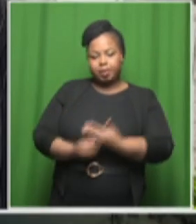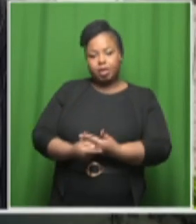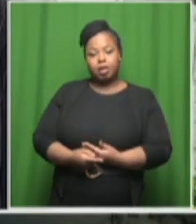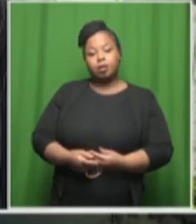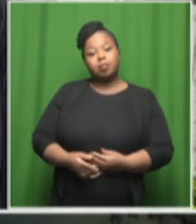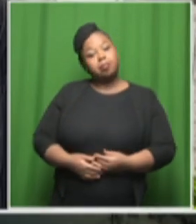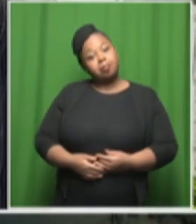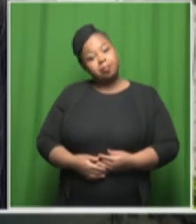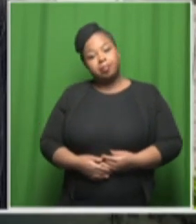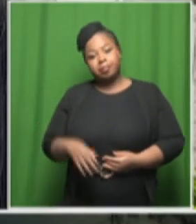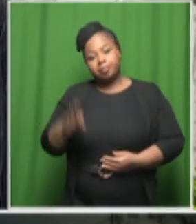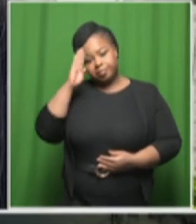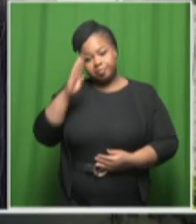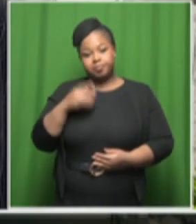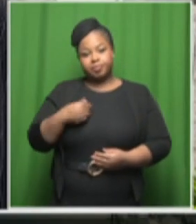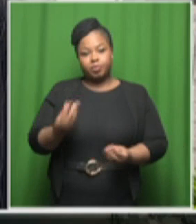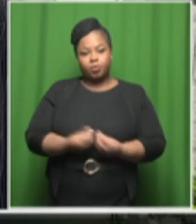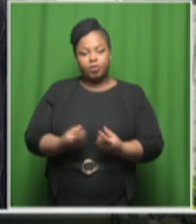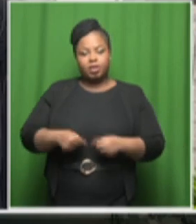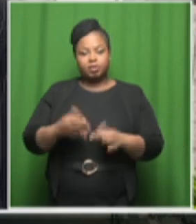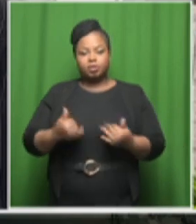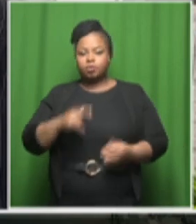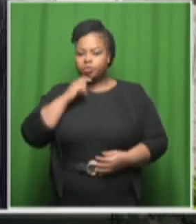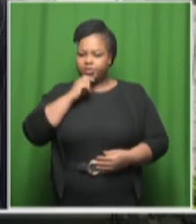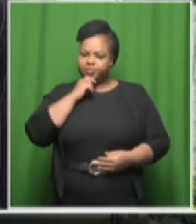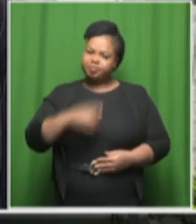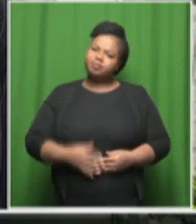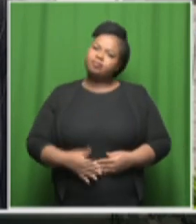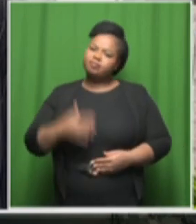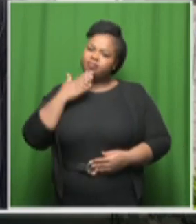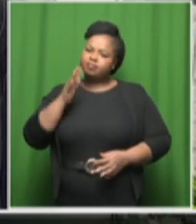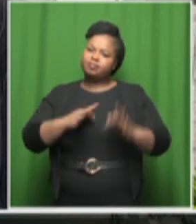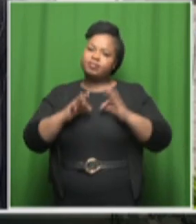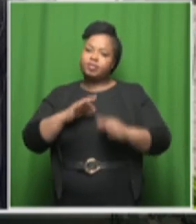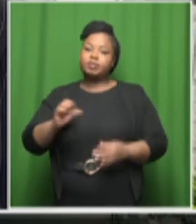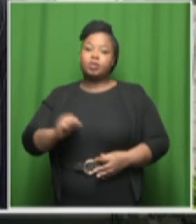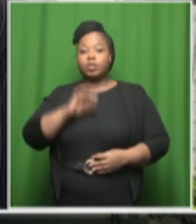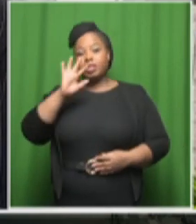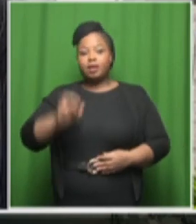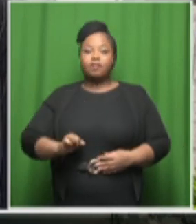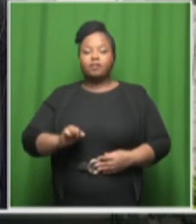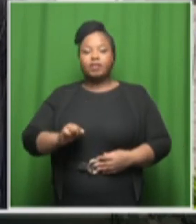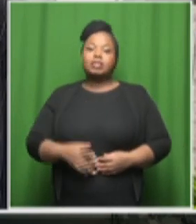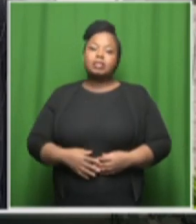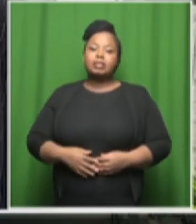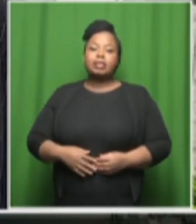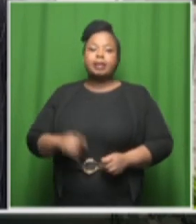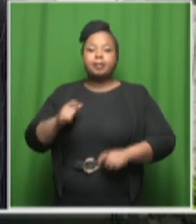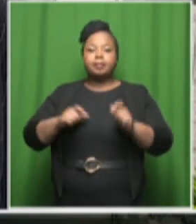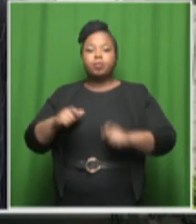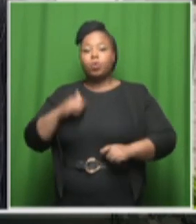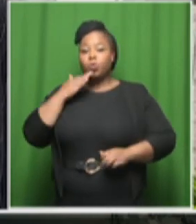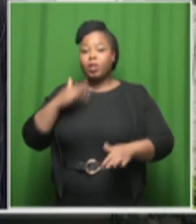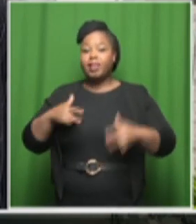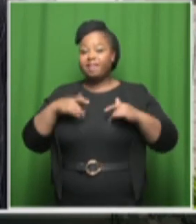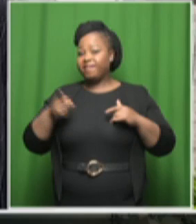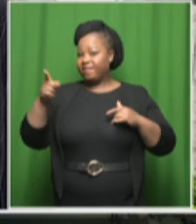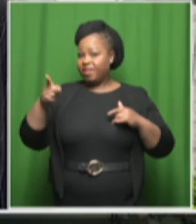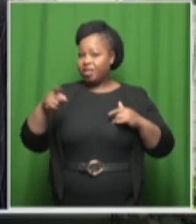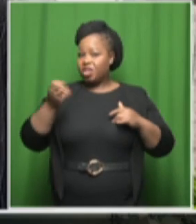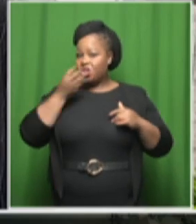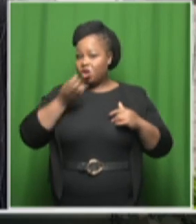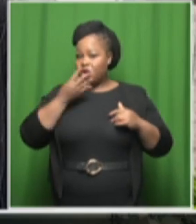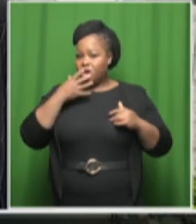Laura, good to have you with us this morning. So talk to us about the SA expat vote in Hong Kong. Has it